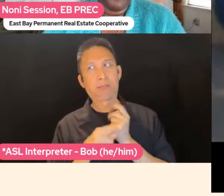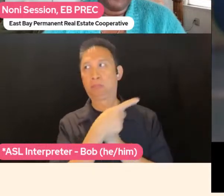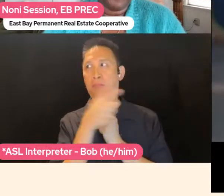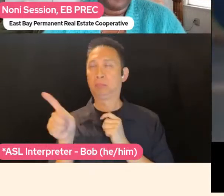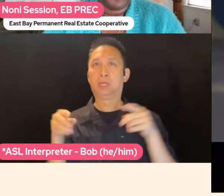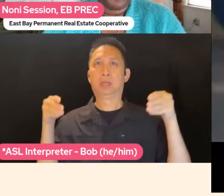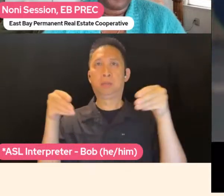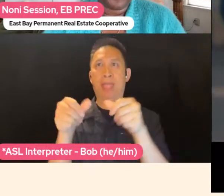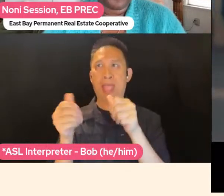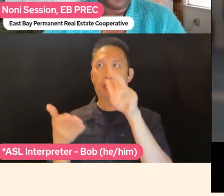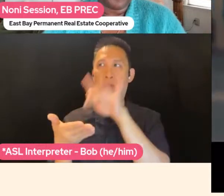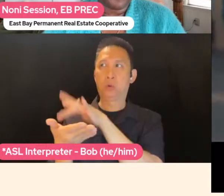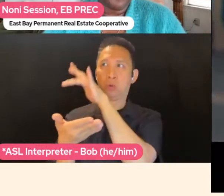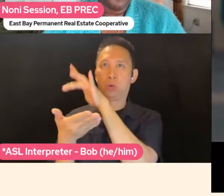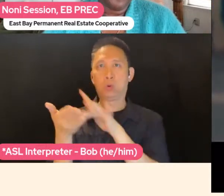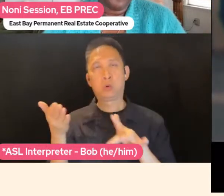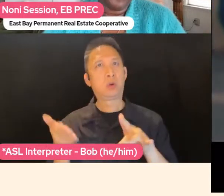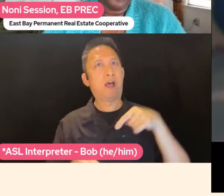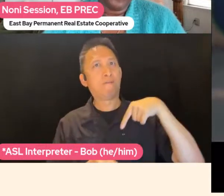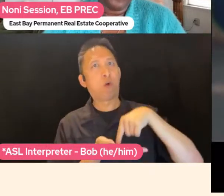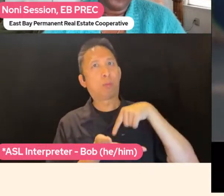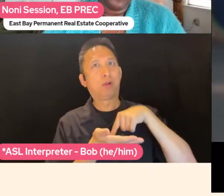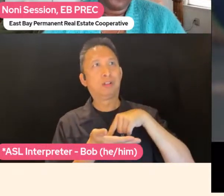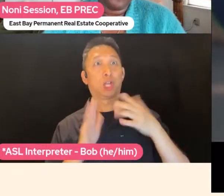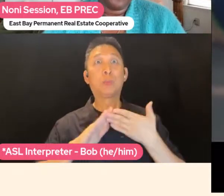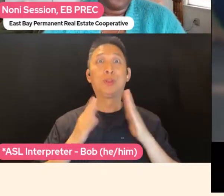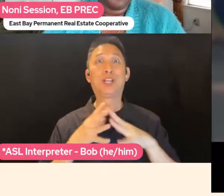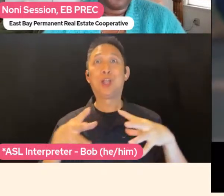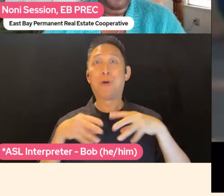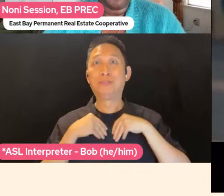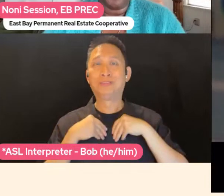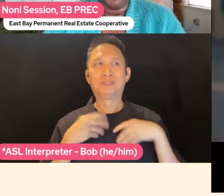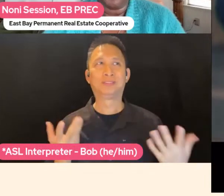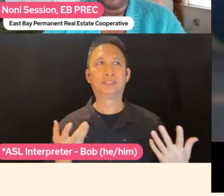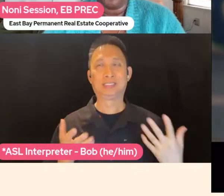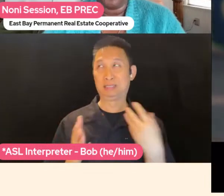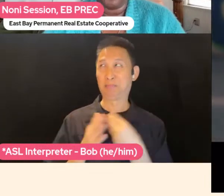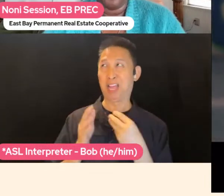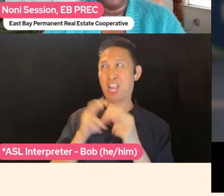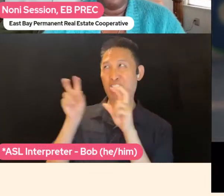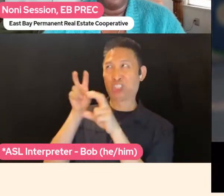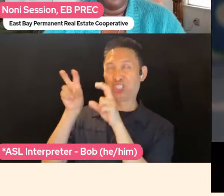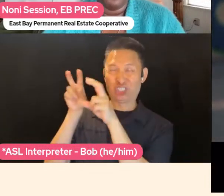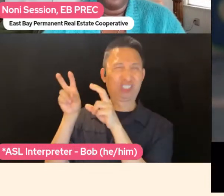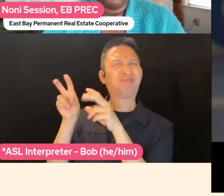community owned. So it allows folks to take their money out of Wall Street or out of the bank and invest it in community.